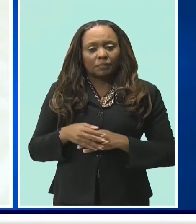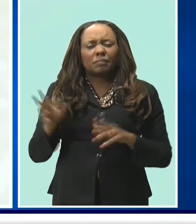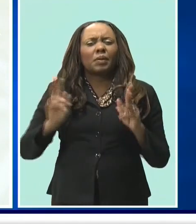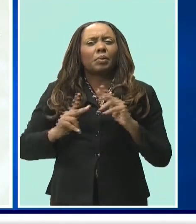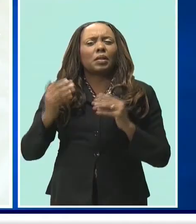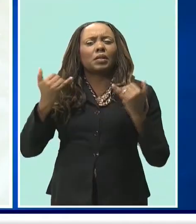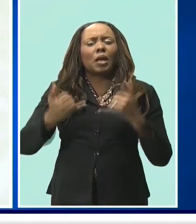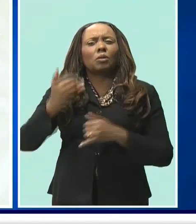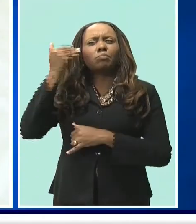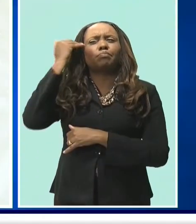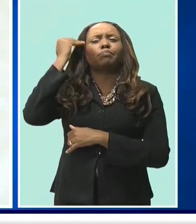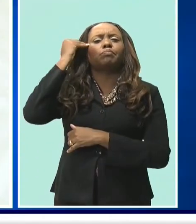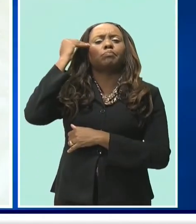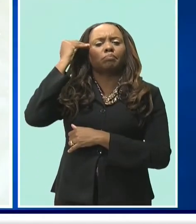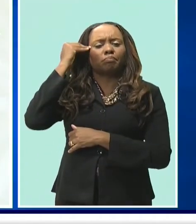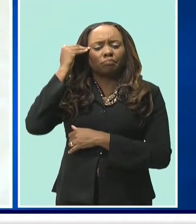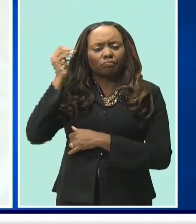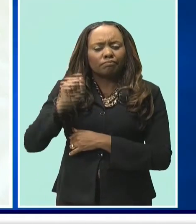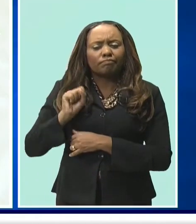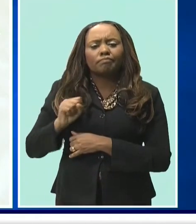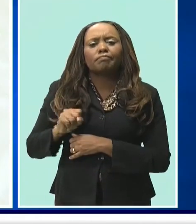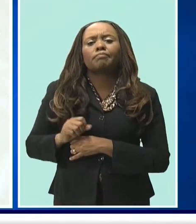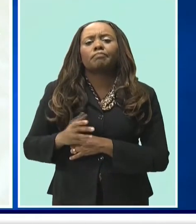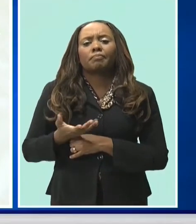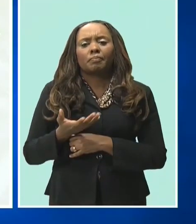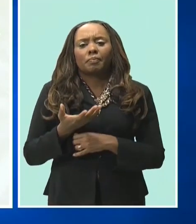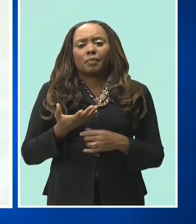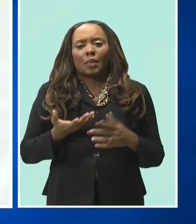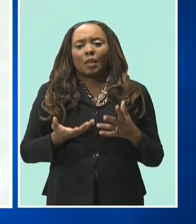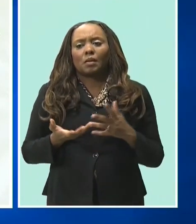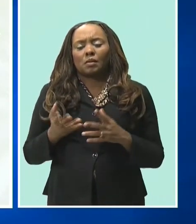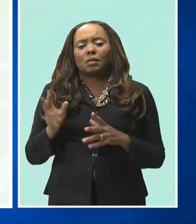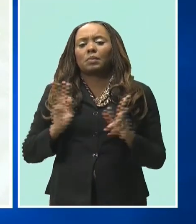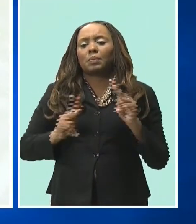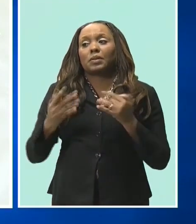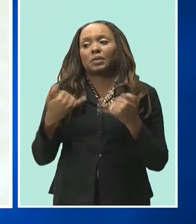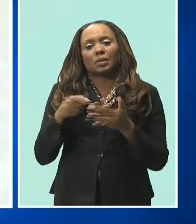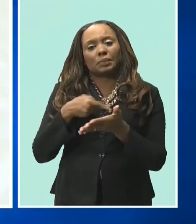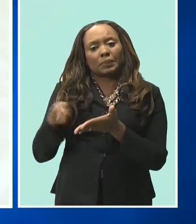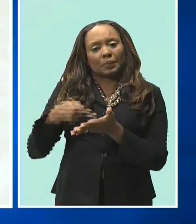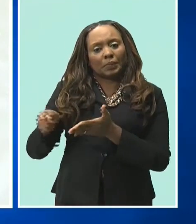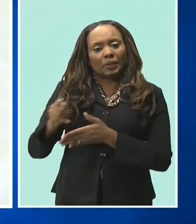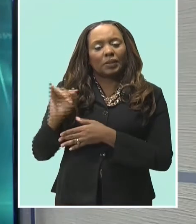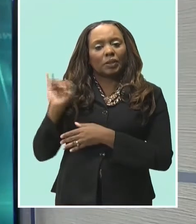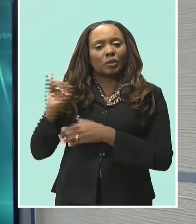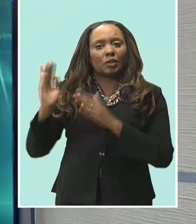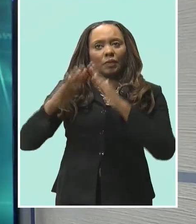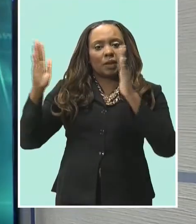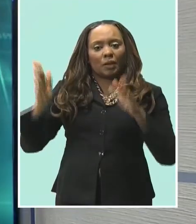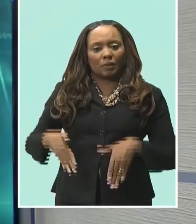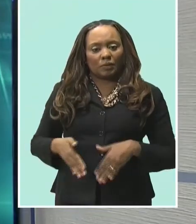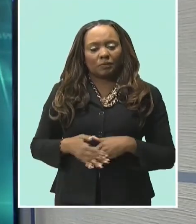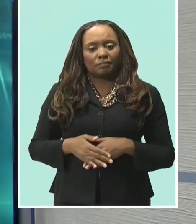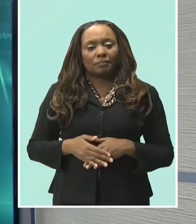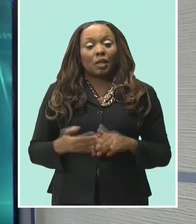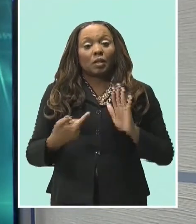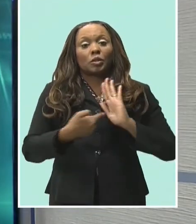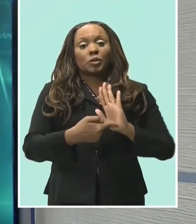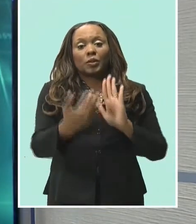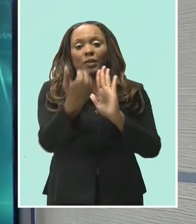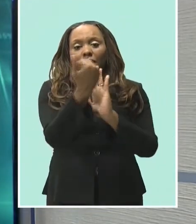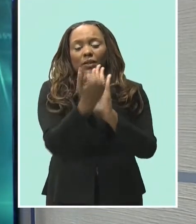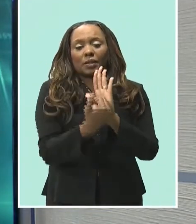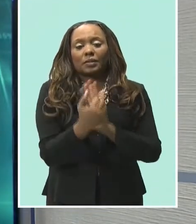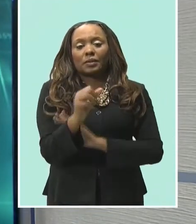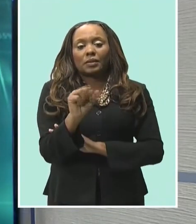conscious, and we haven't seen any follow-up on the property side at all. So that's encouraging. Let's take a look now at how